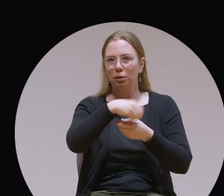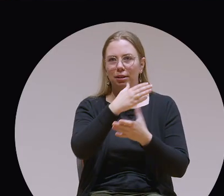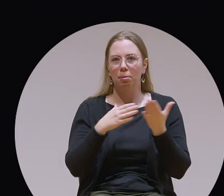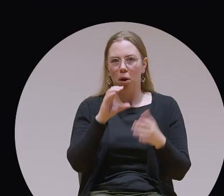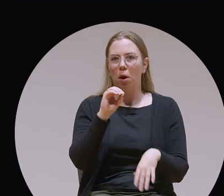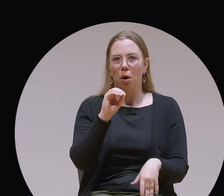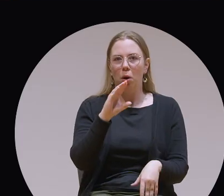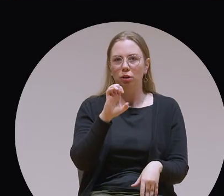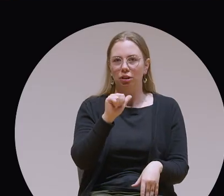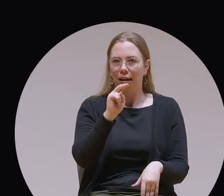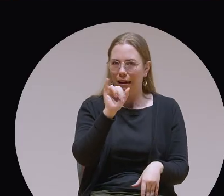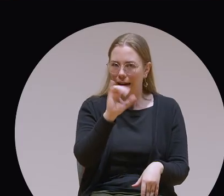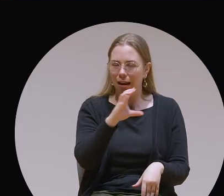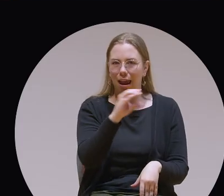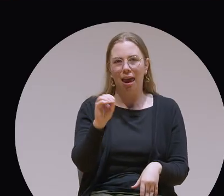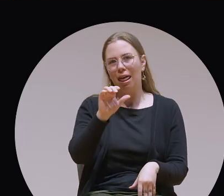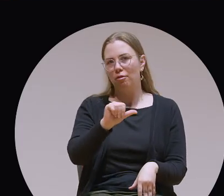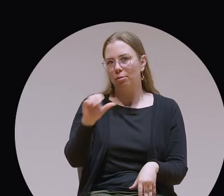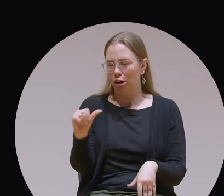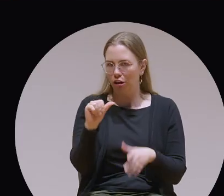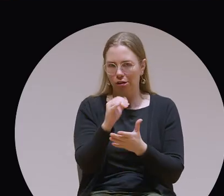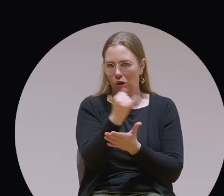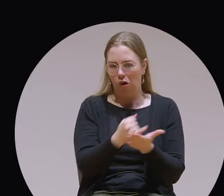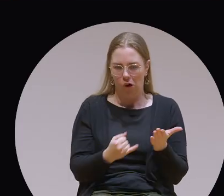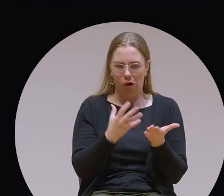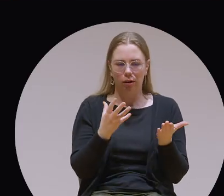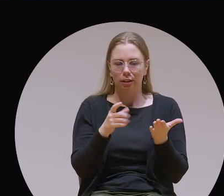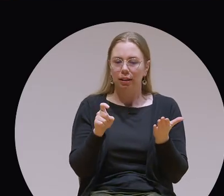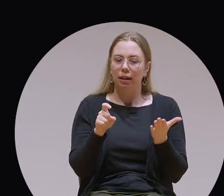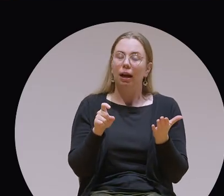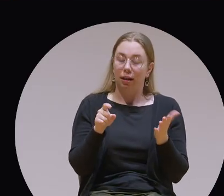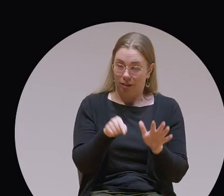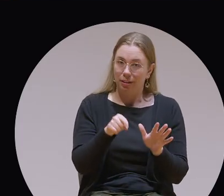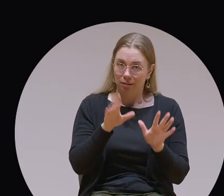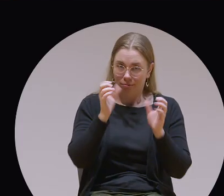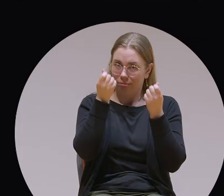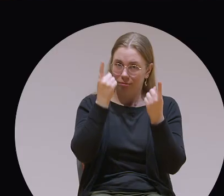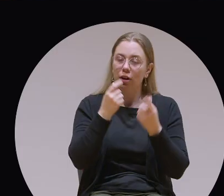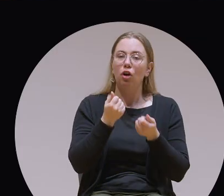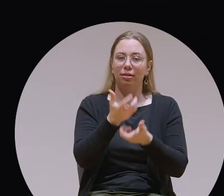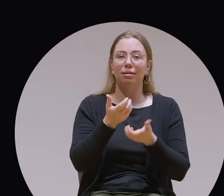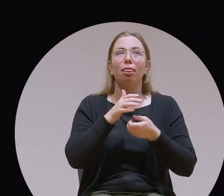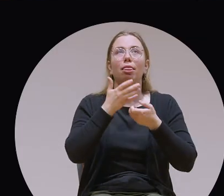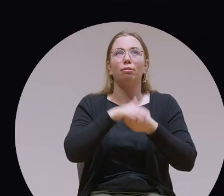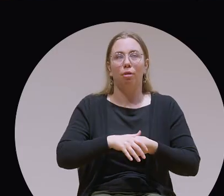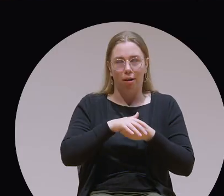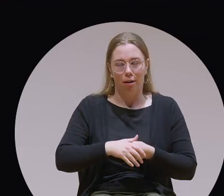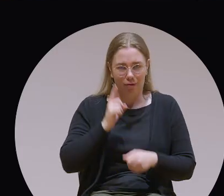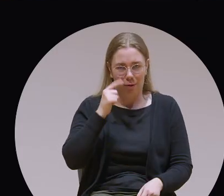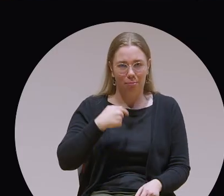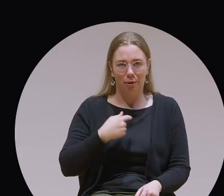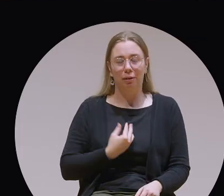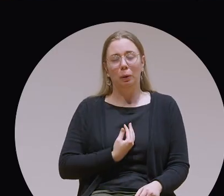American and African art. And again, this caused me a lot of heartburn. This is an object that comes from